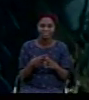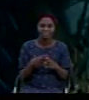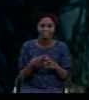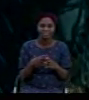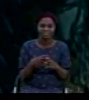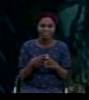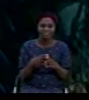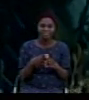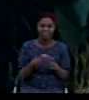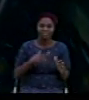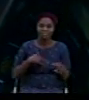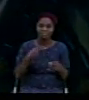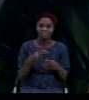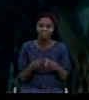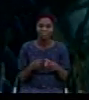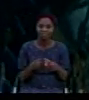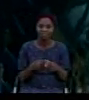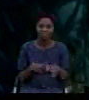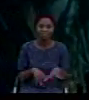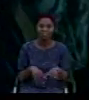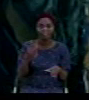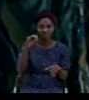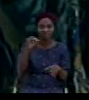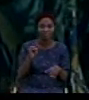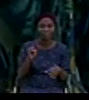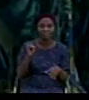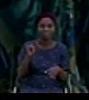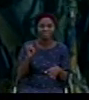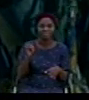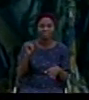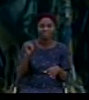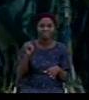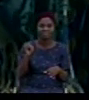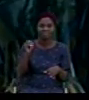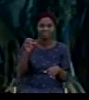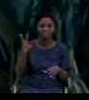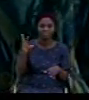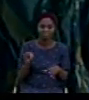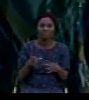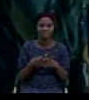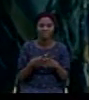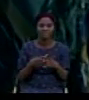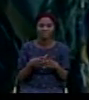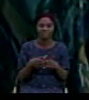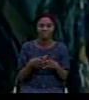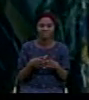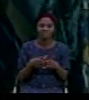My name is Taiwo Priscilla. My district is Olomi.